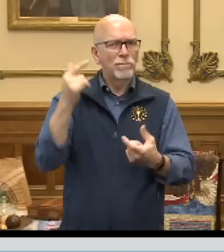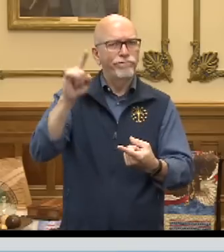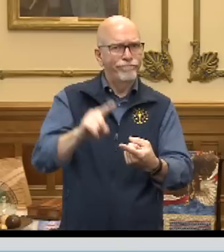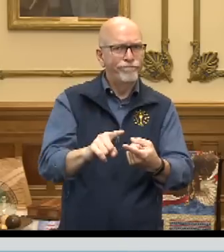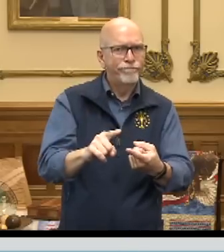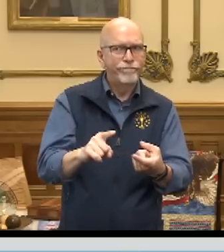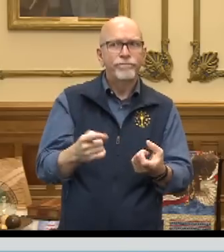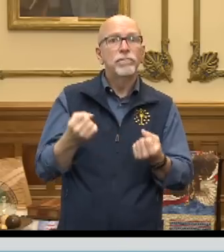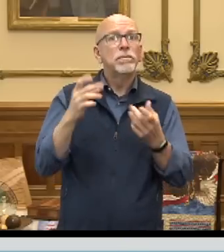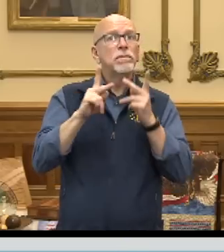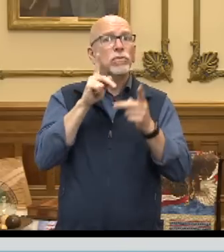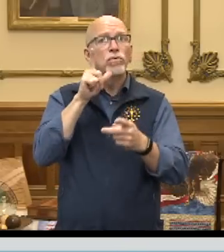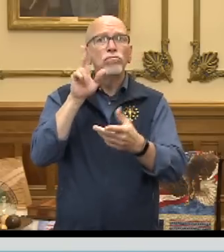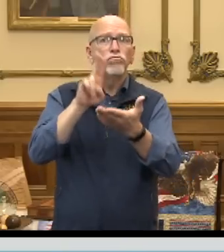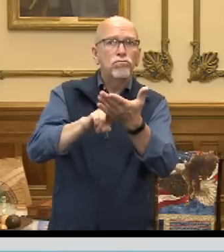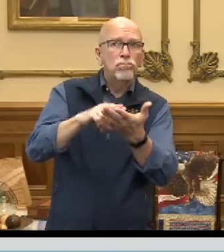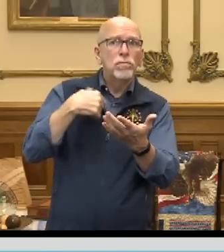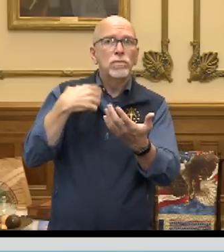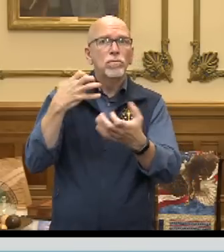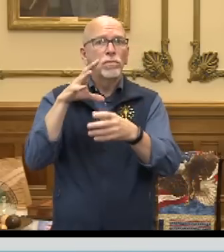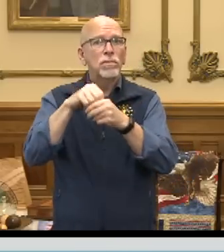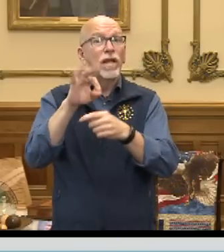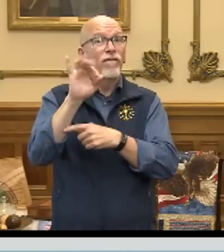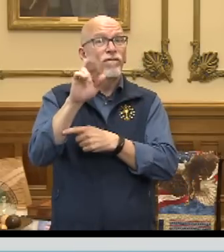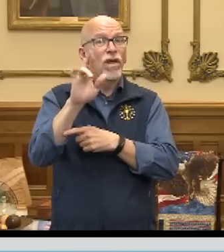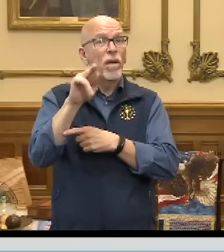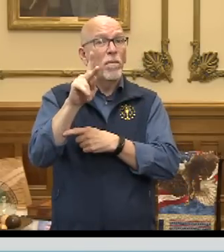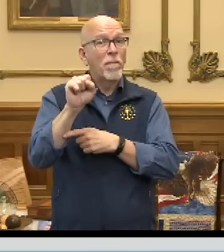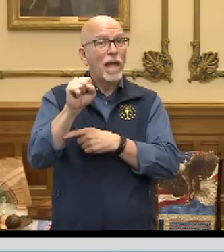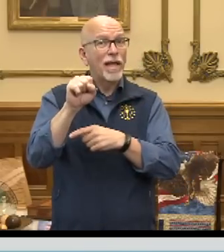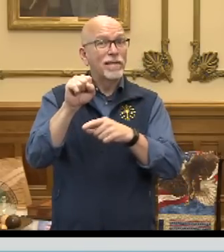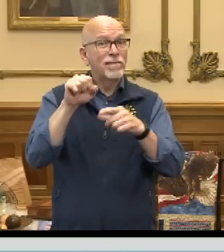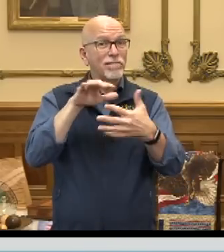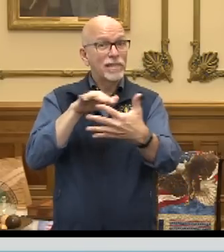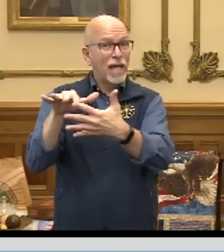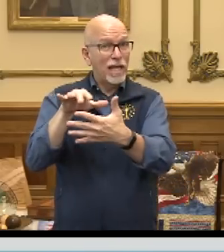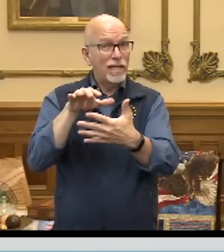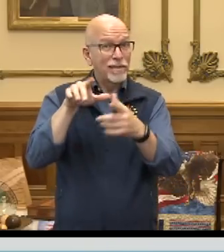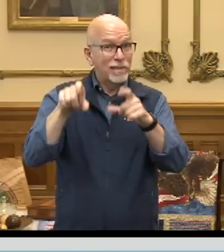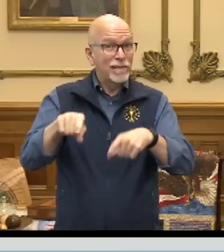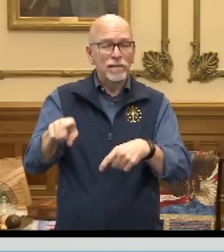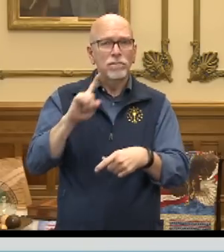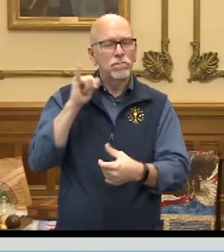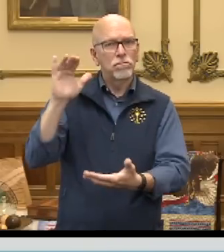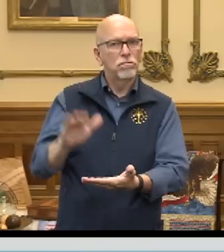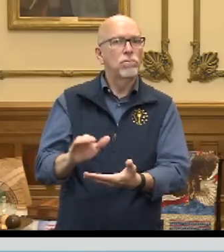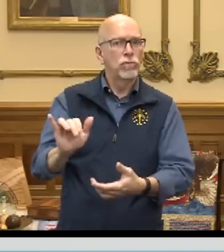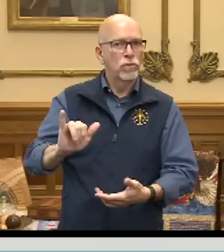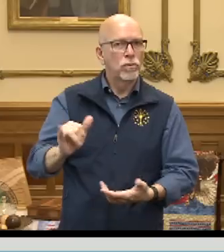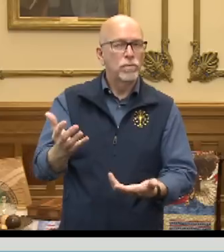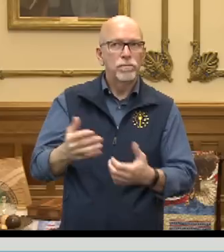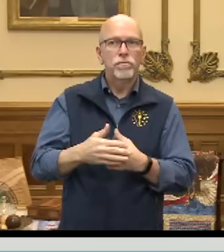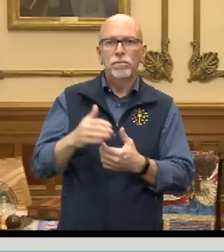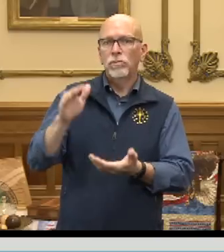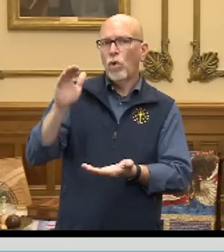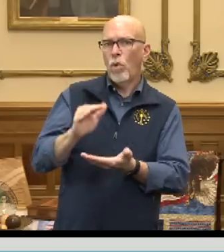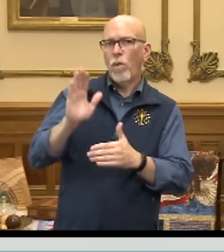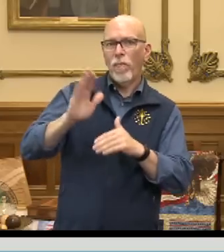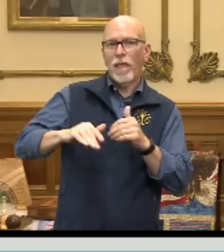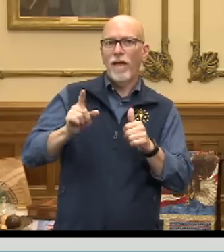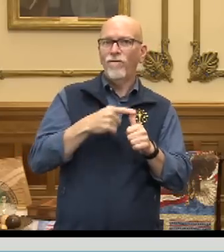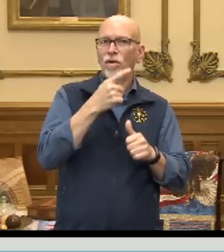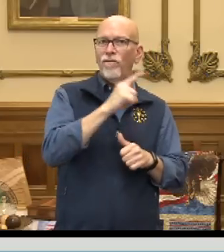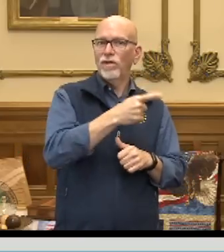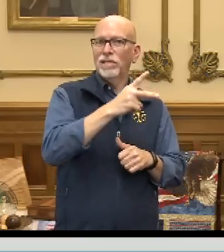people who have registered to participate in the Fairbanks study testing is low as well. Lower than our first 2